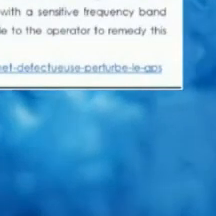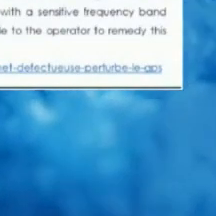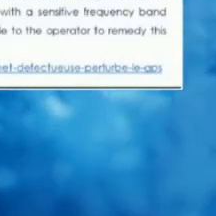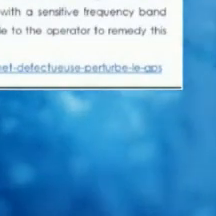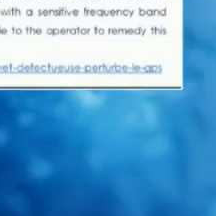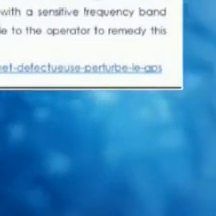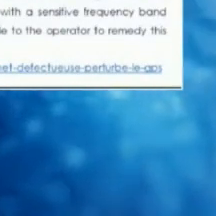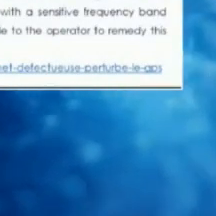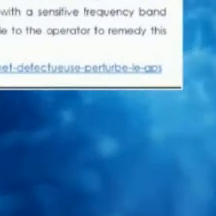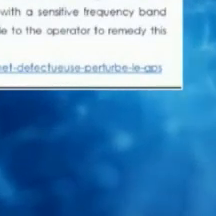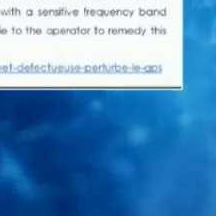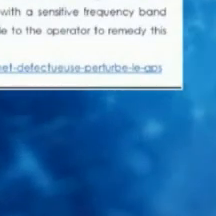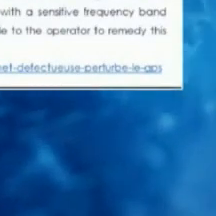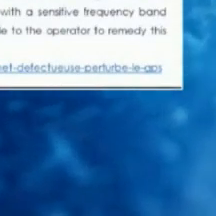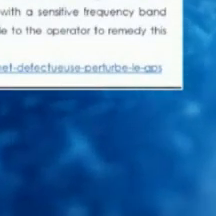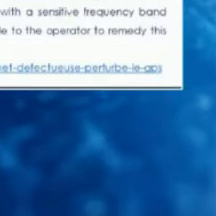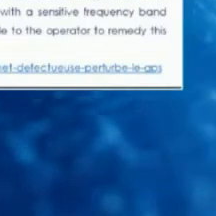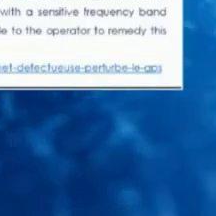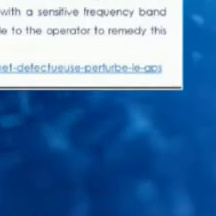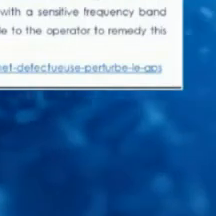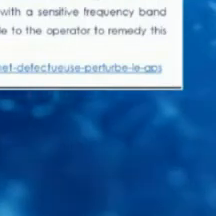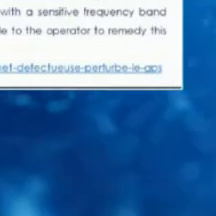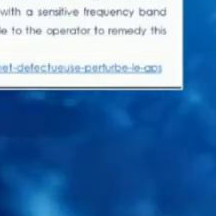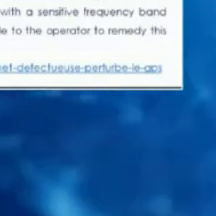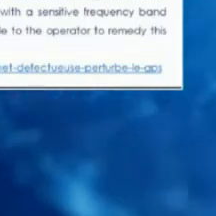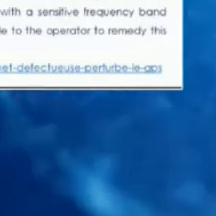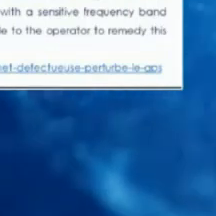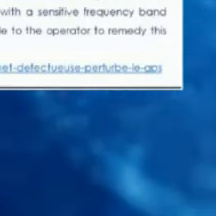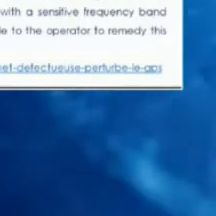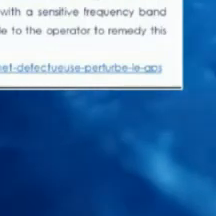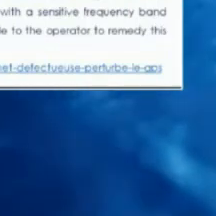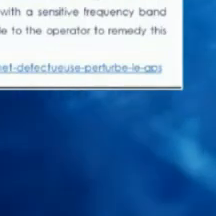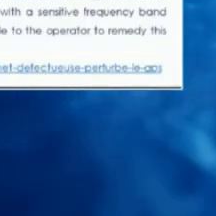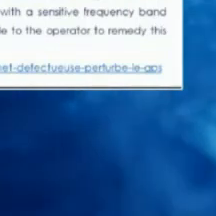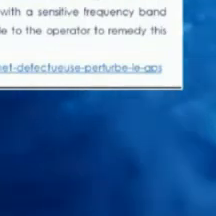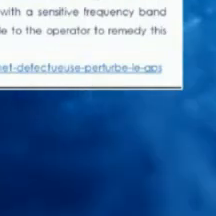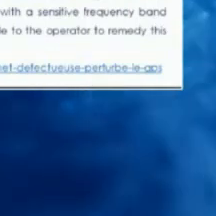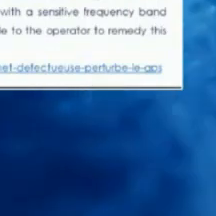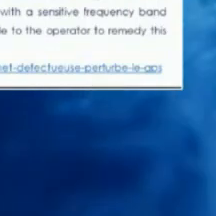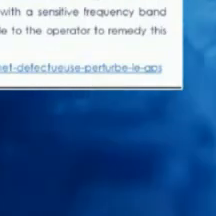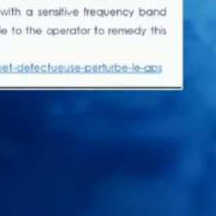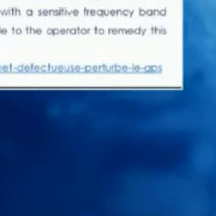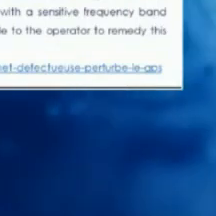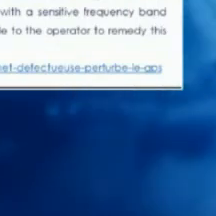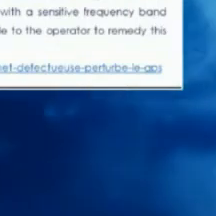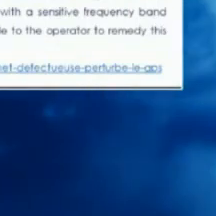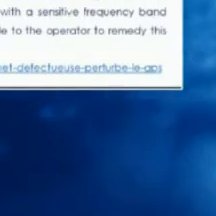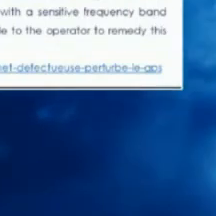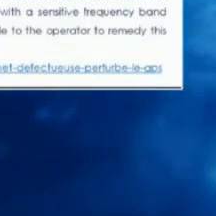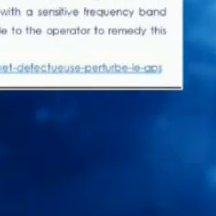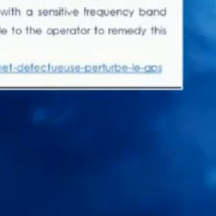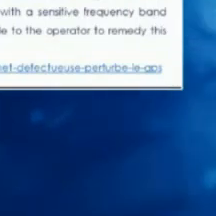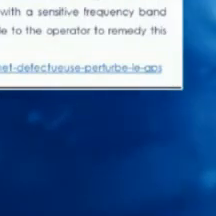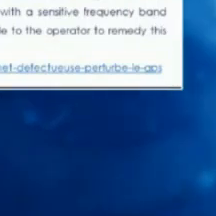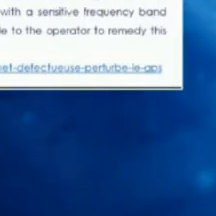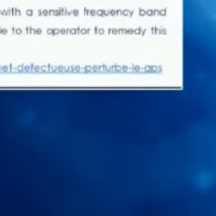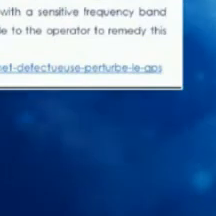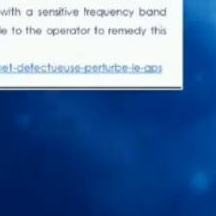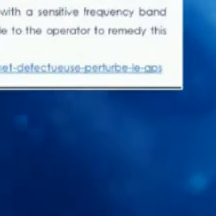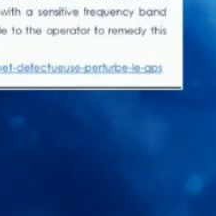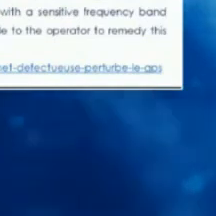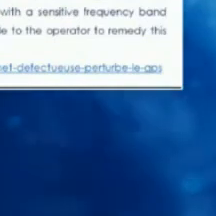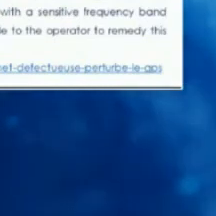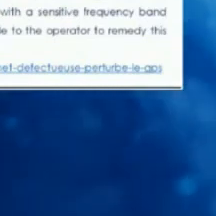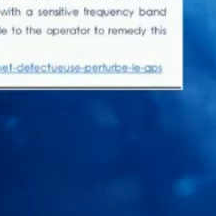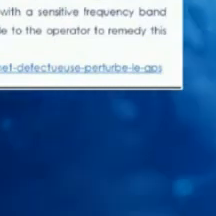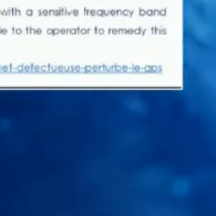was caused by an internet triple play box, internet access box, which was having making some